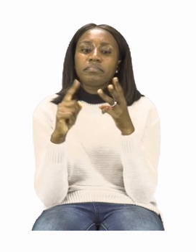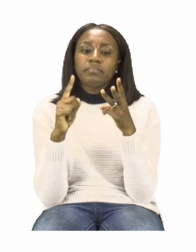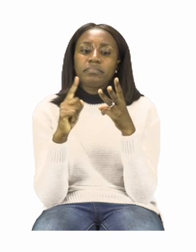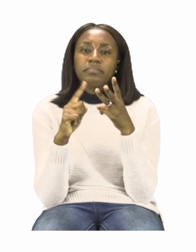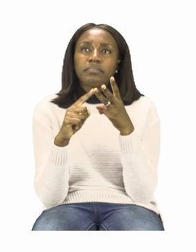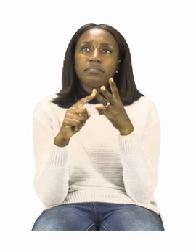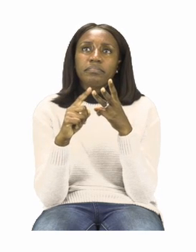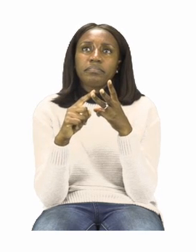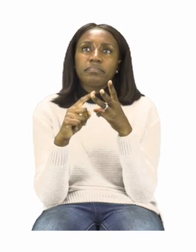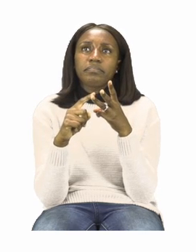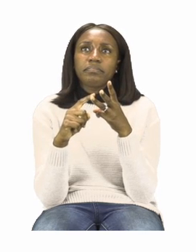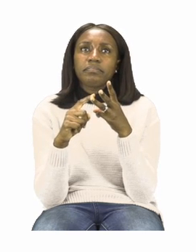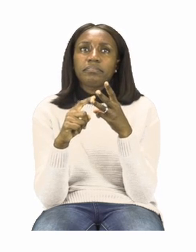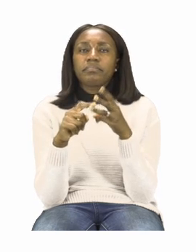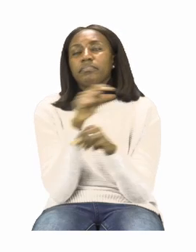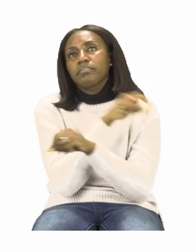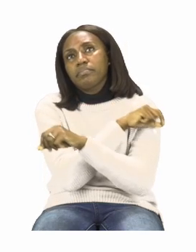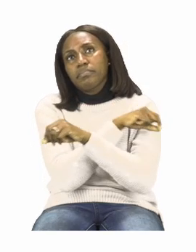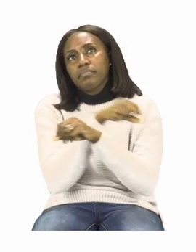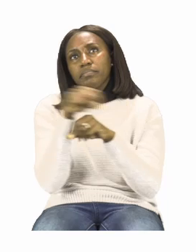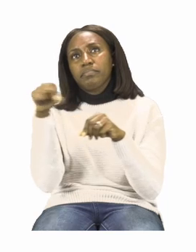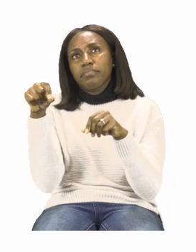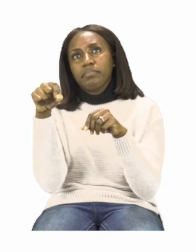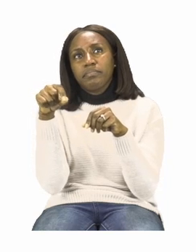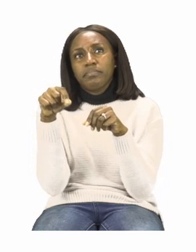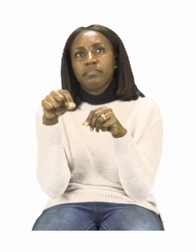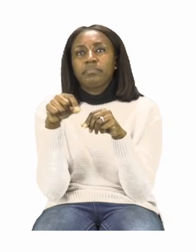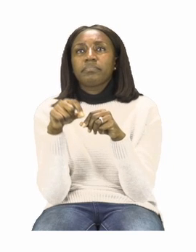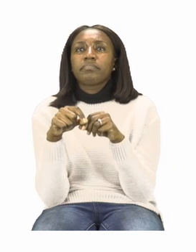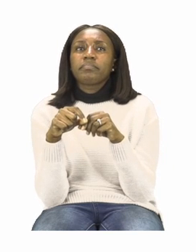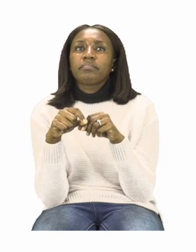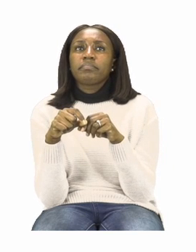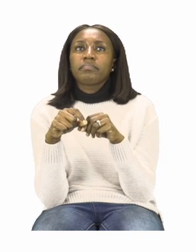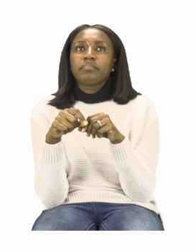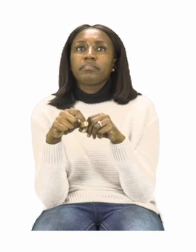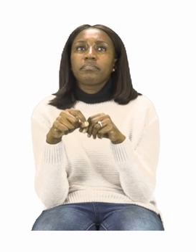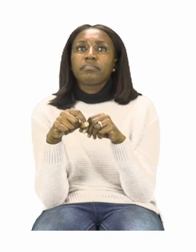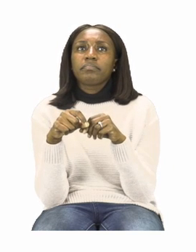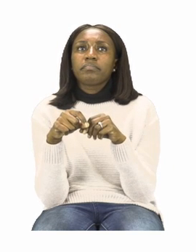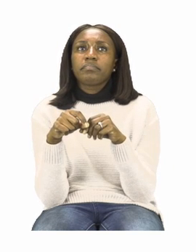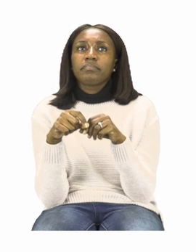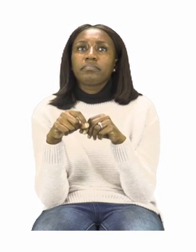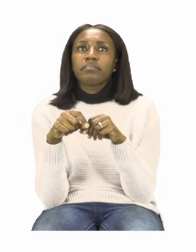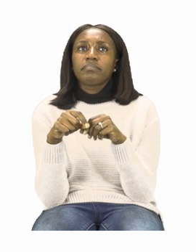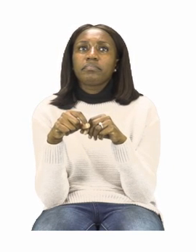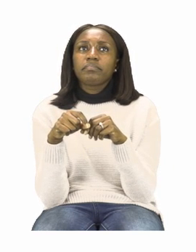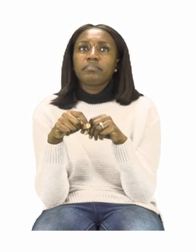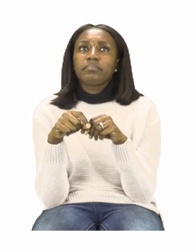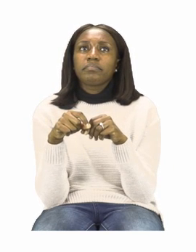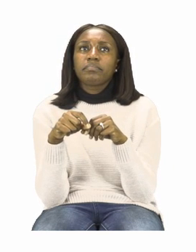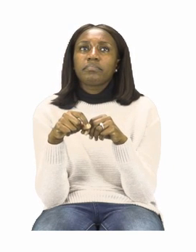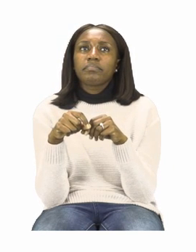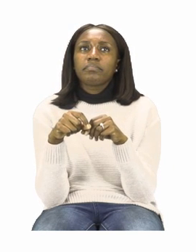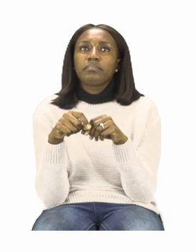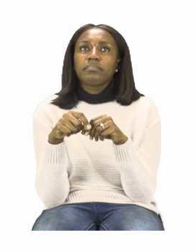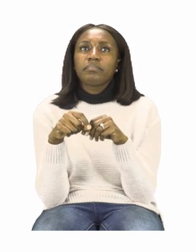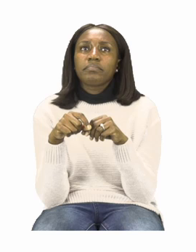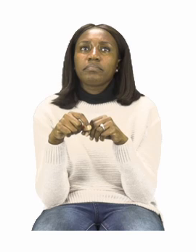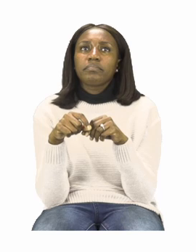chalkboard. Then we have a picture of a ruler. Say together, ruler.